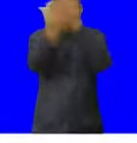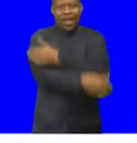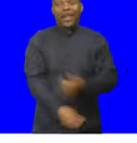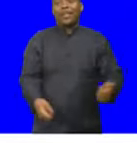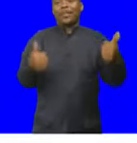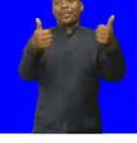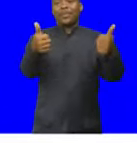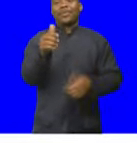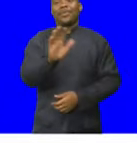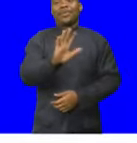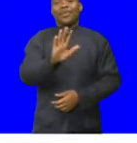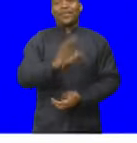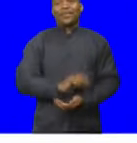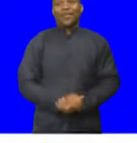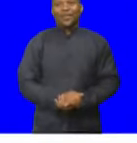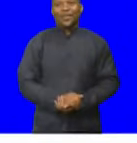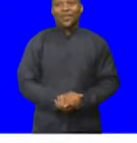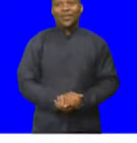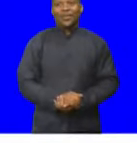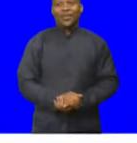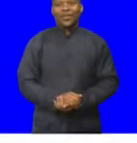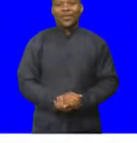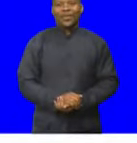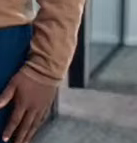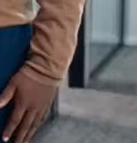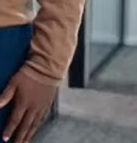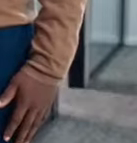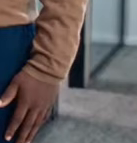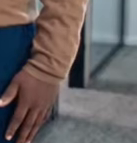habebuhle usale kahle.